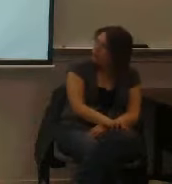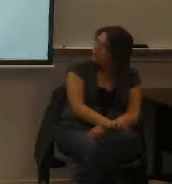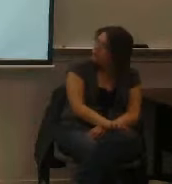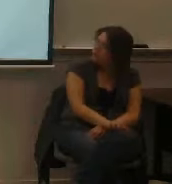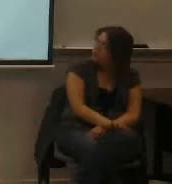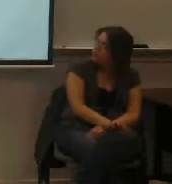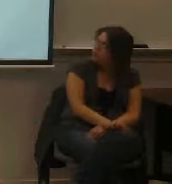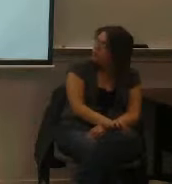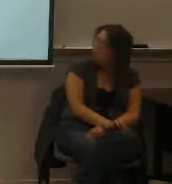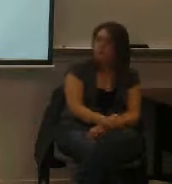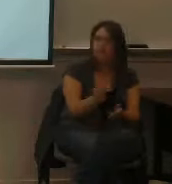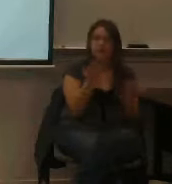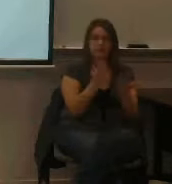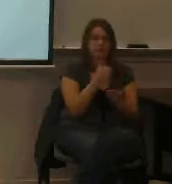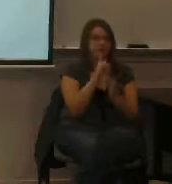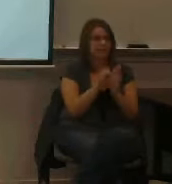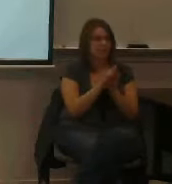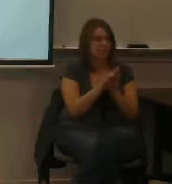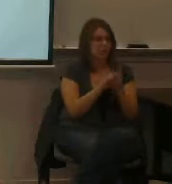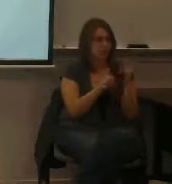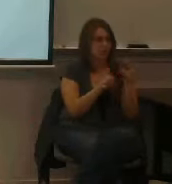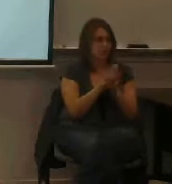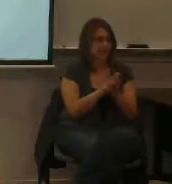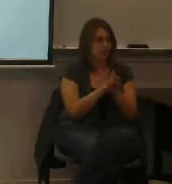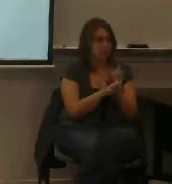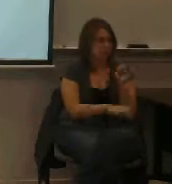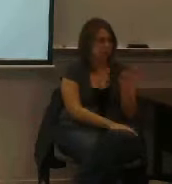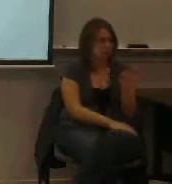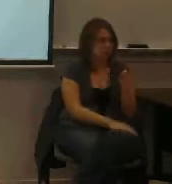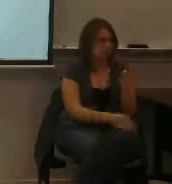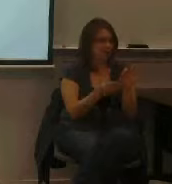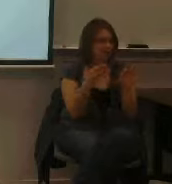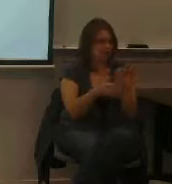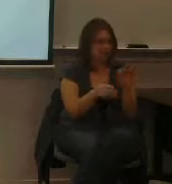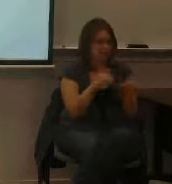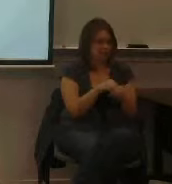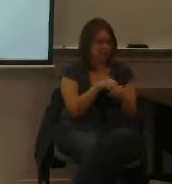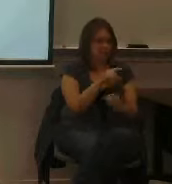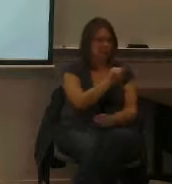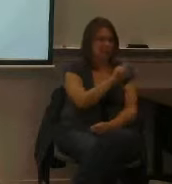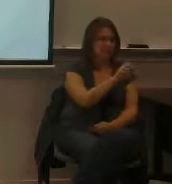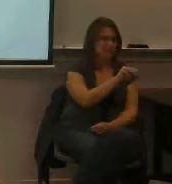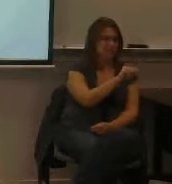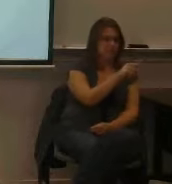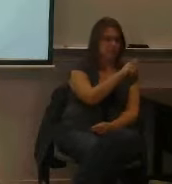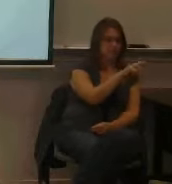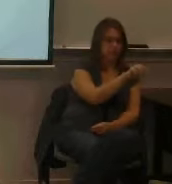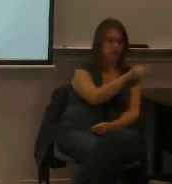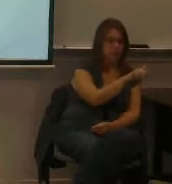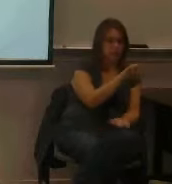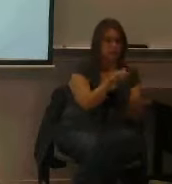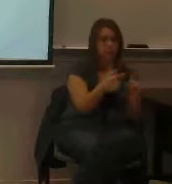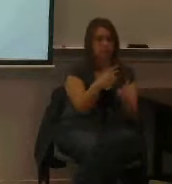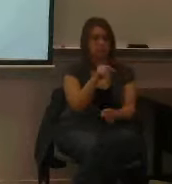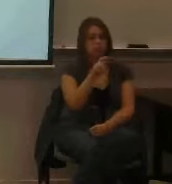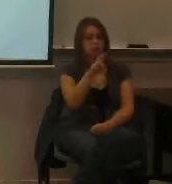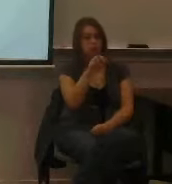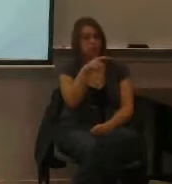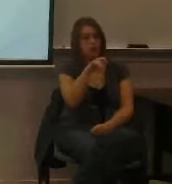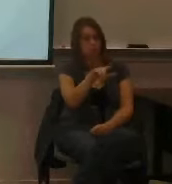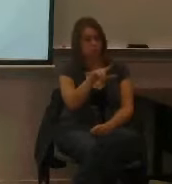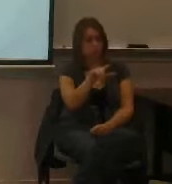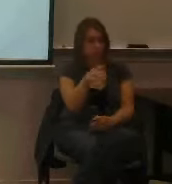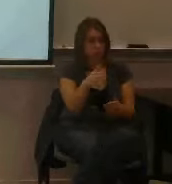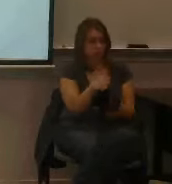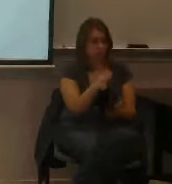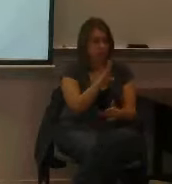Here's the example of the two examples of fishes in temperate versus tropical streams that in Bill Matthews' book